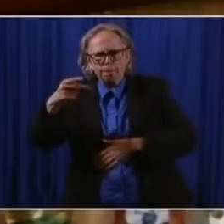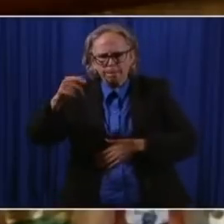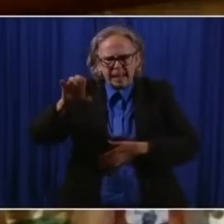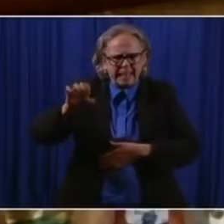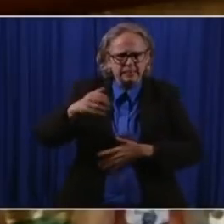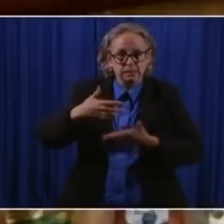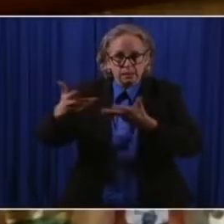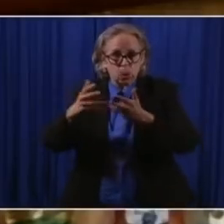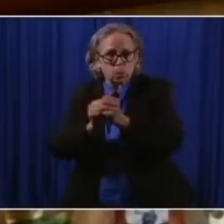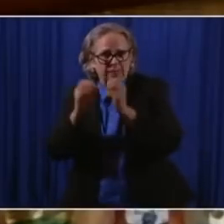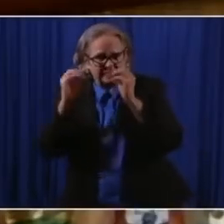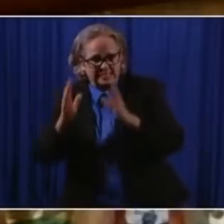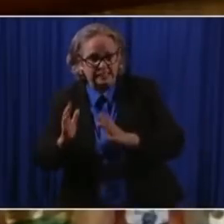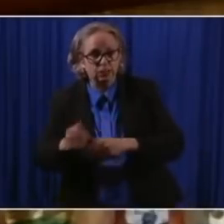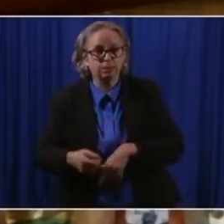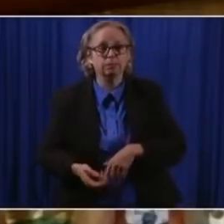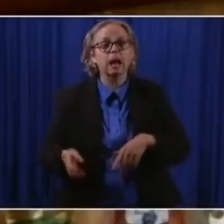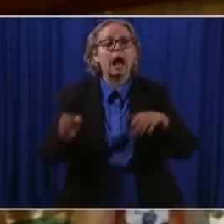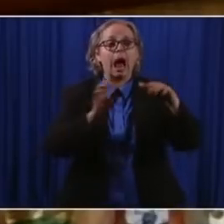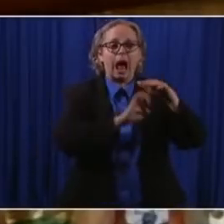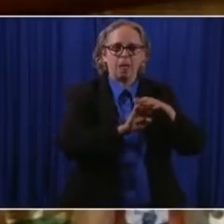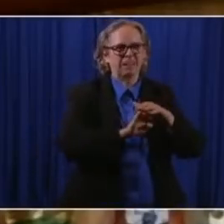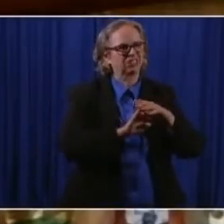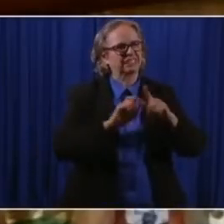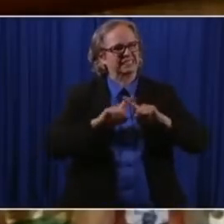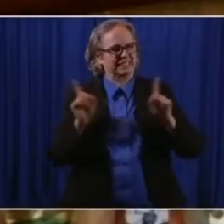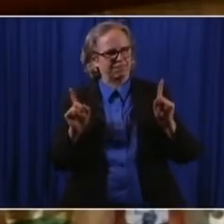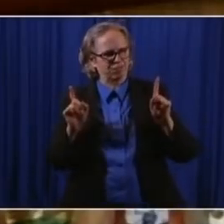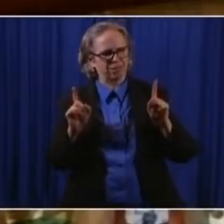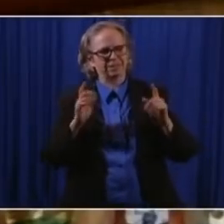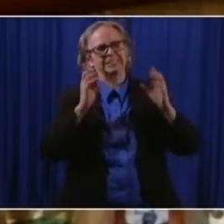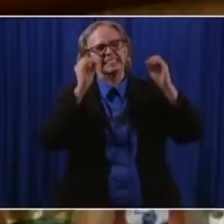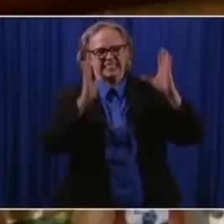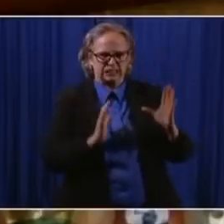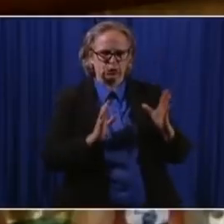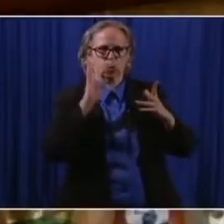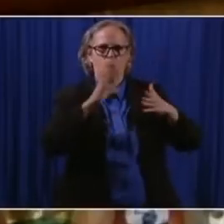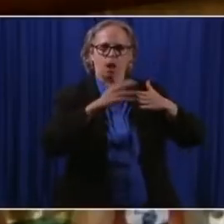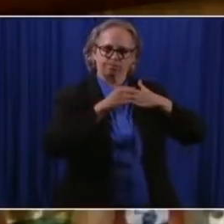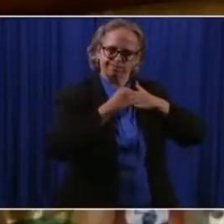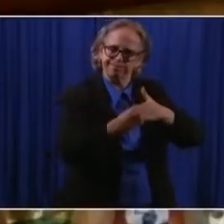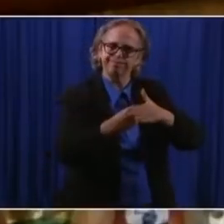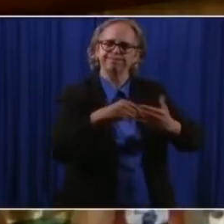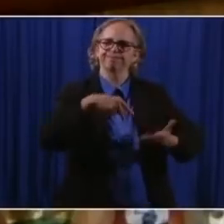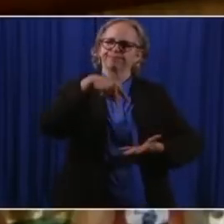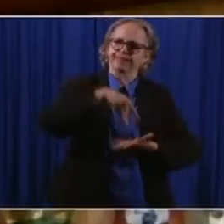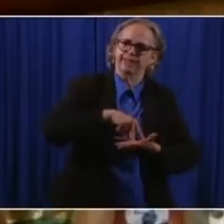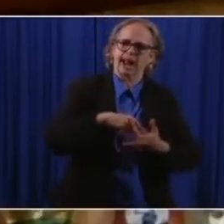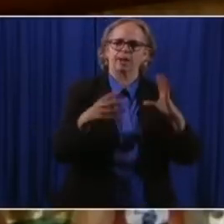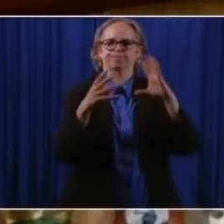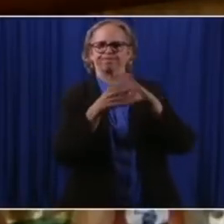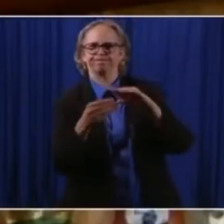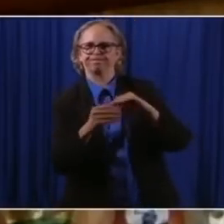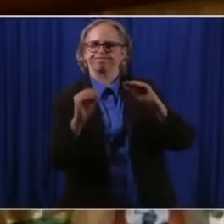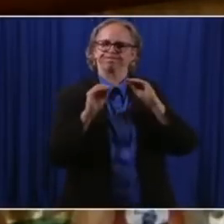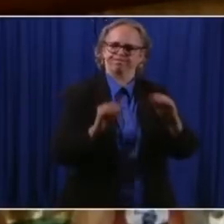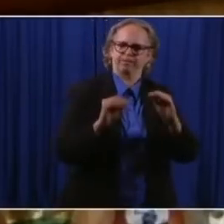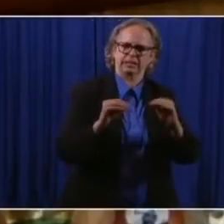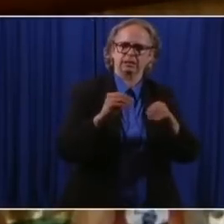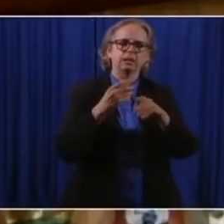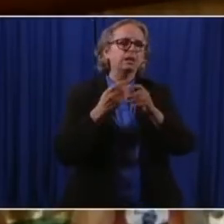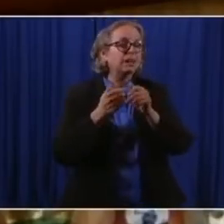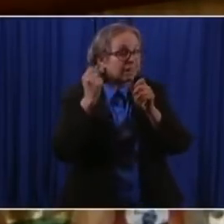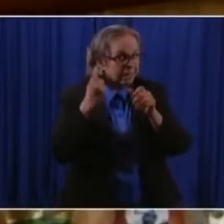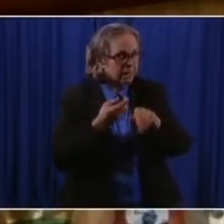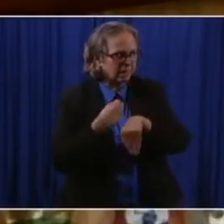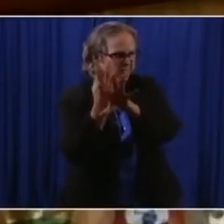will be one of our local teachers that will provide that instruction, and will follow the same pacing guide and calendar as the